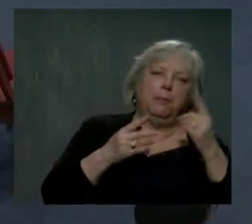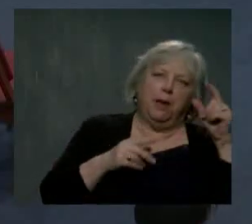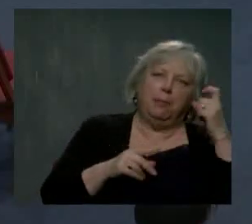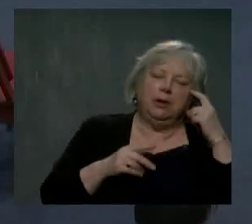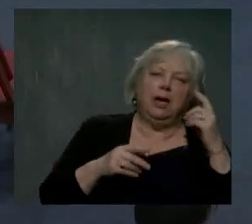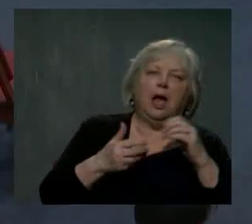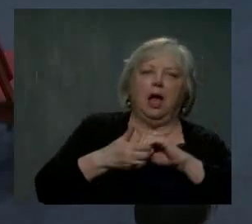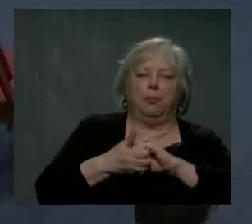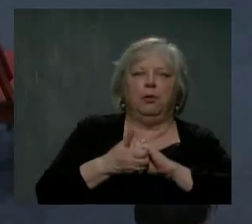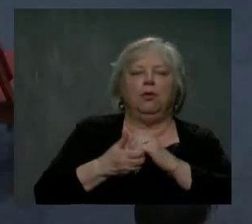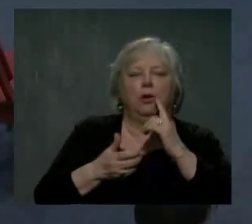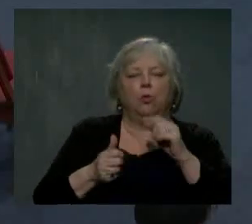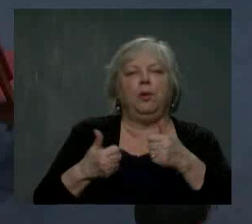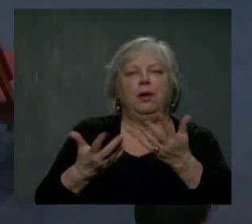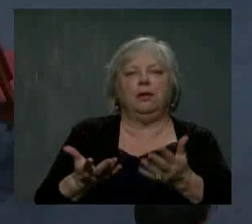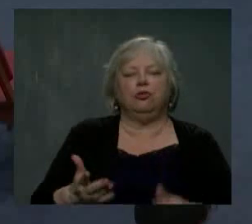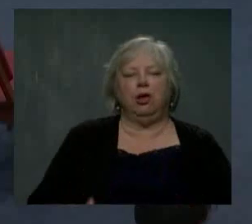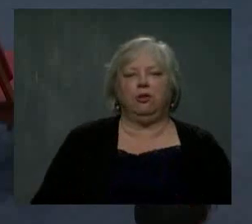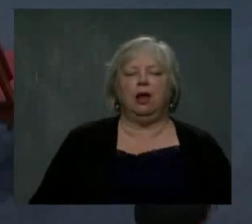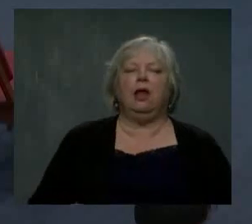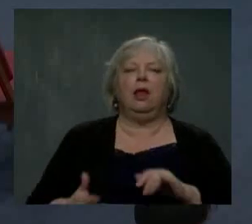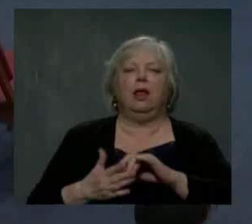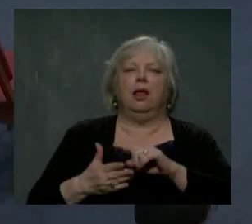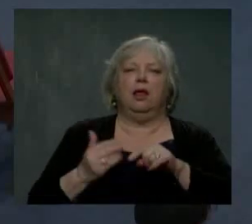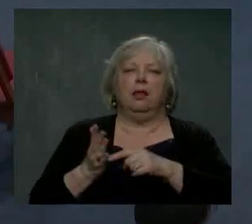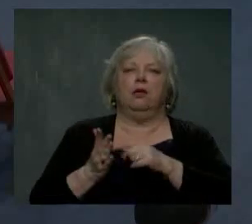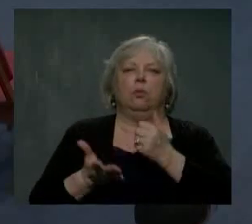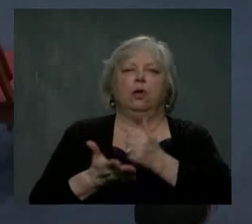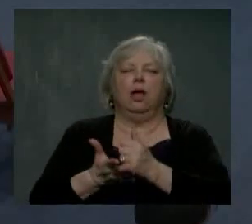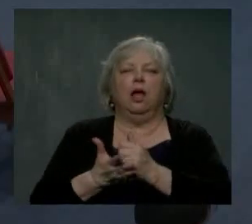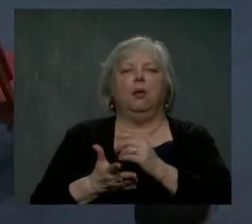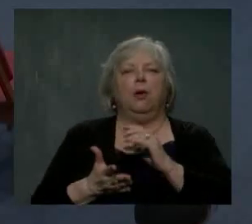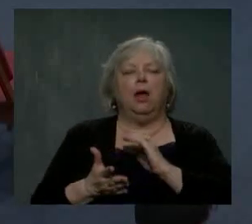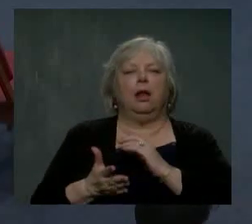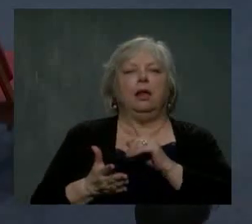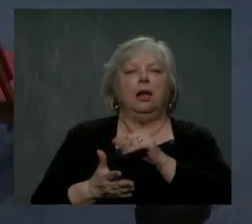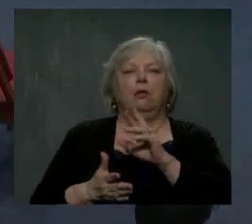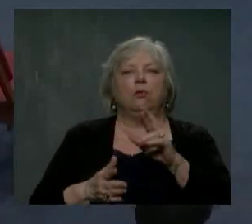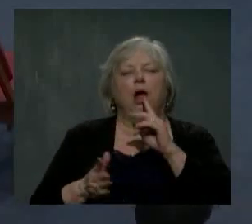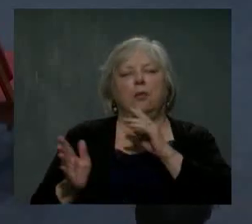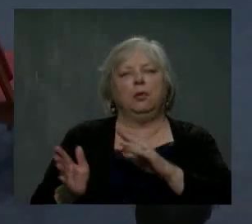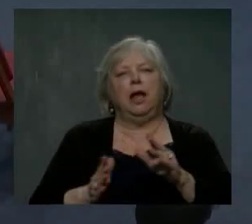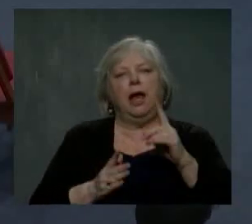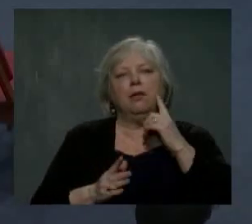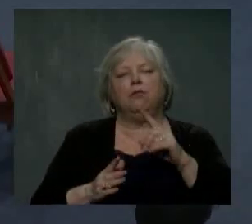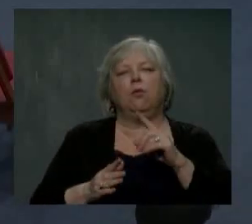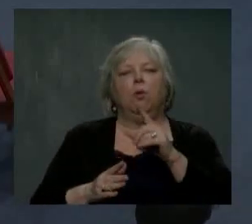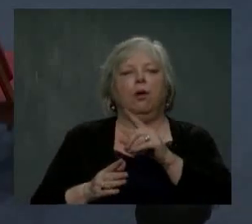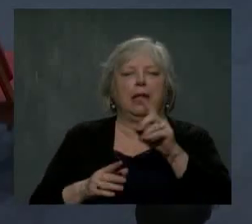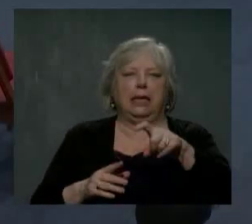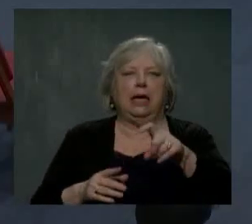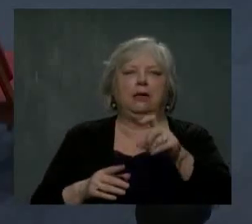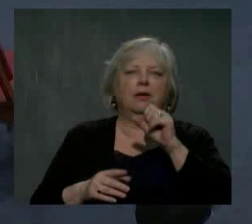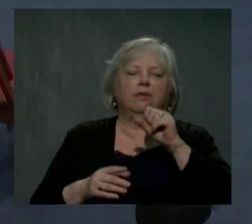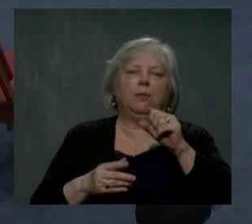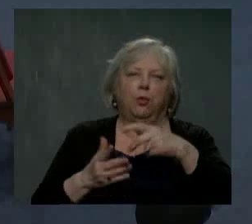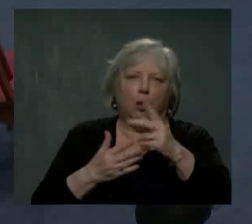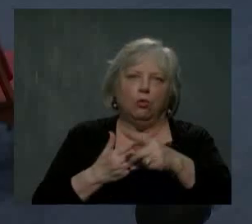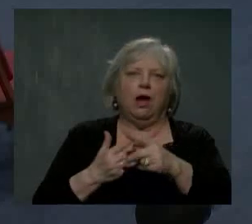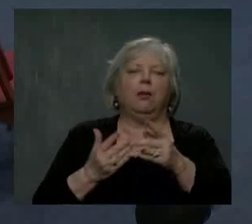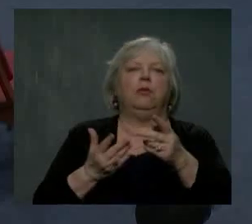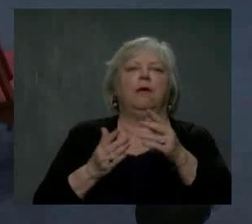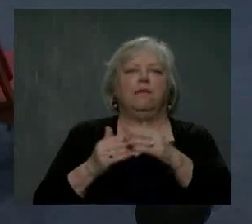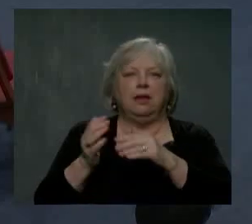of this will help our community plan for and address what Little Rock's aging population desires in the way of services, programs,